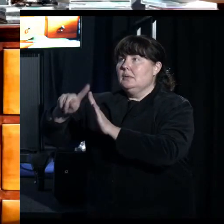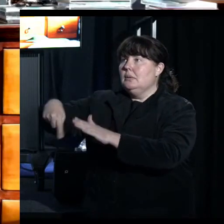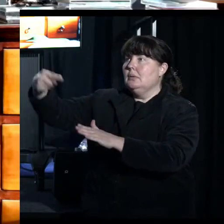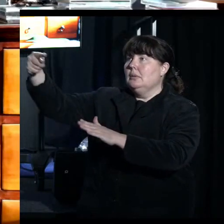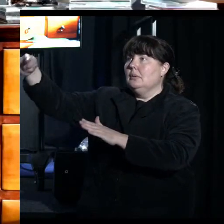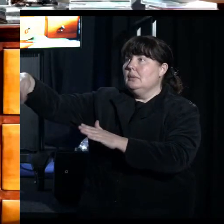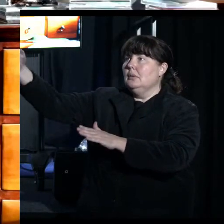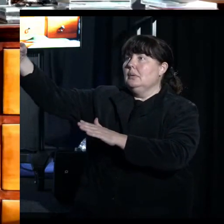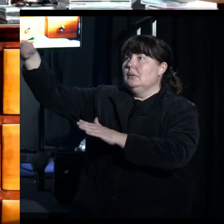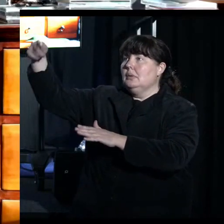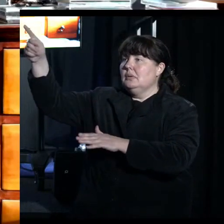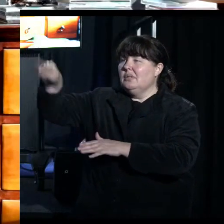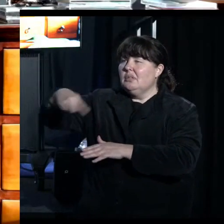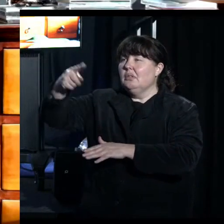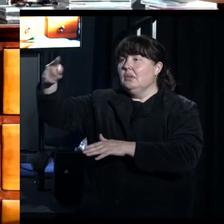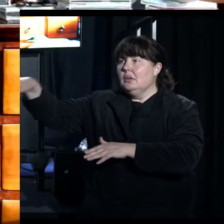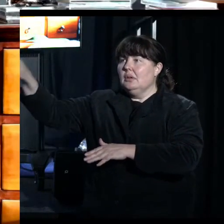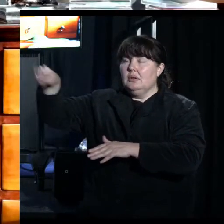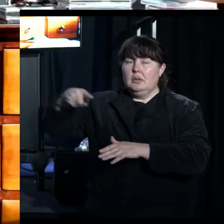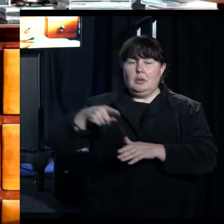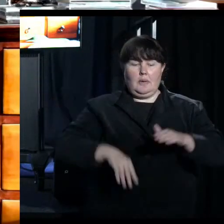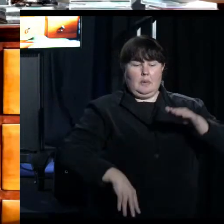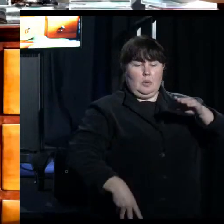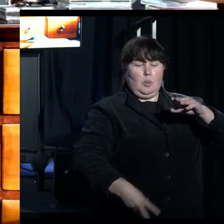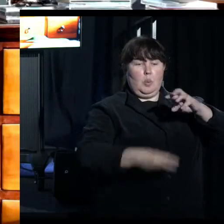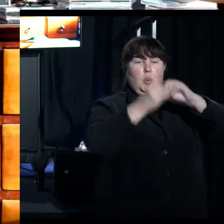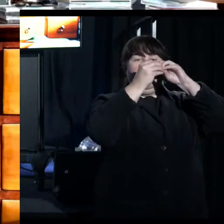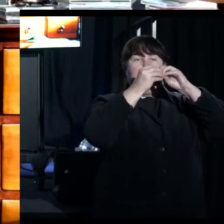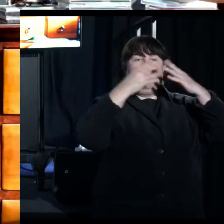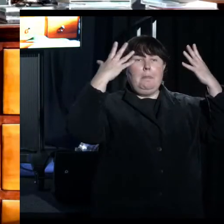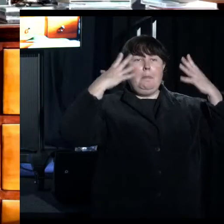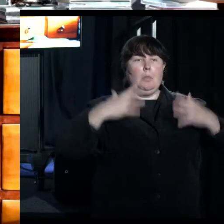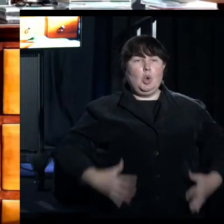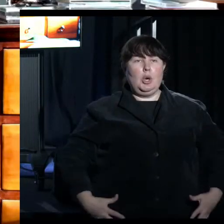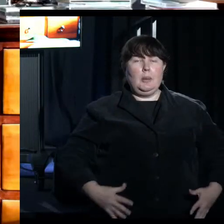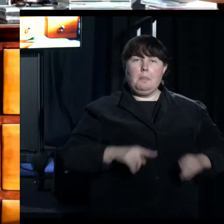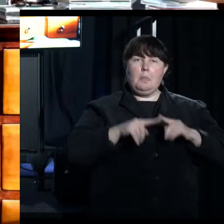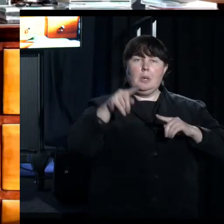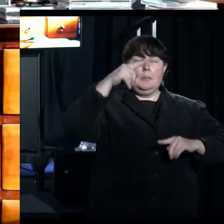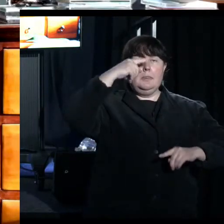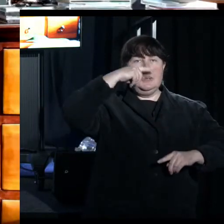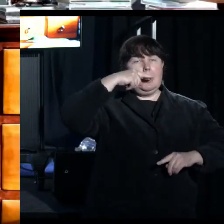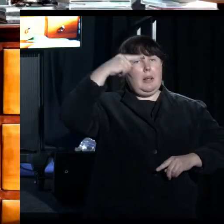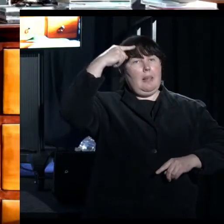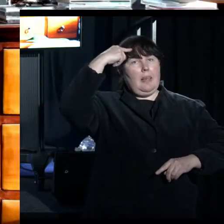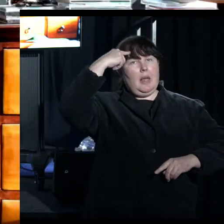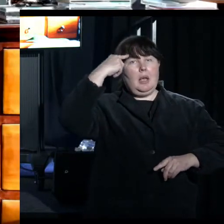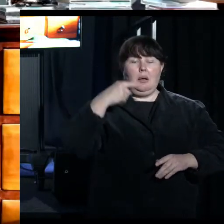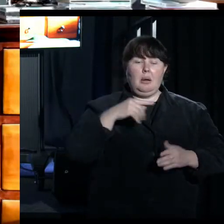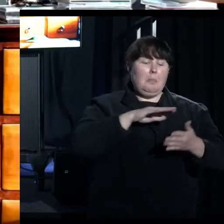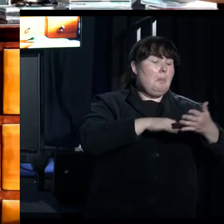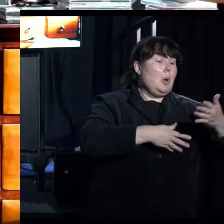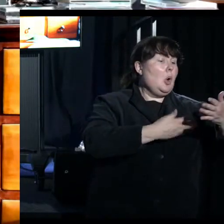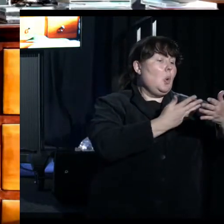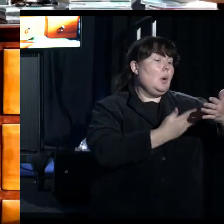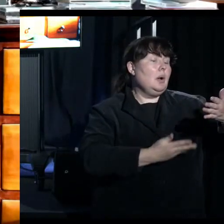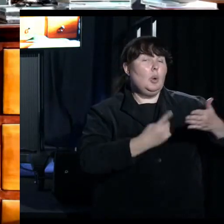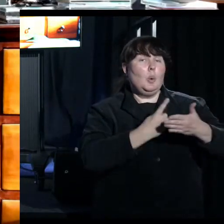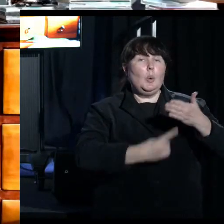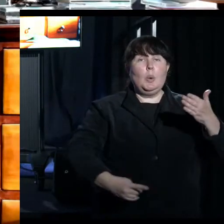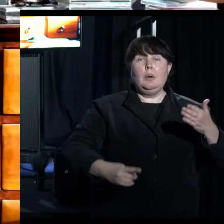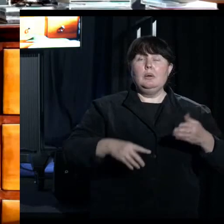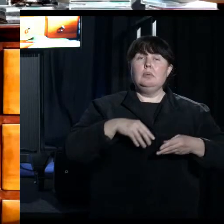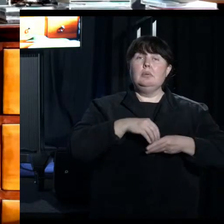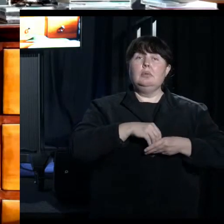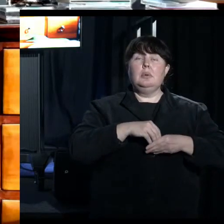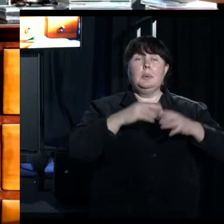They rarely include the ears. As Nietzsche once said, thinking